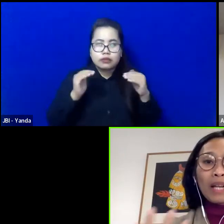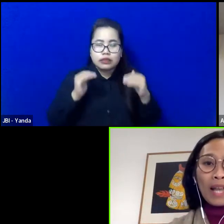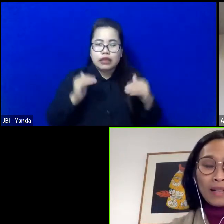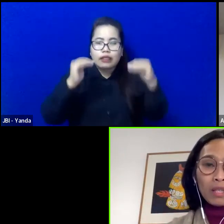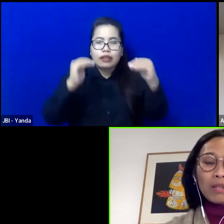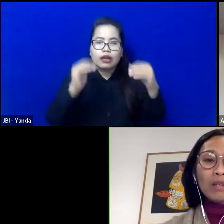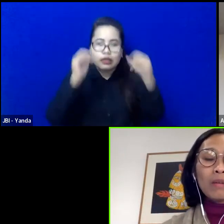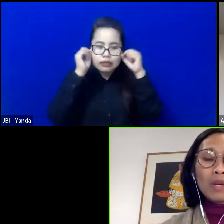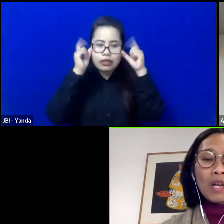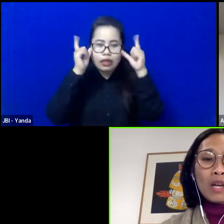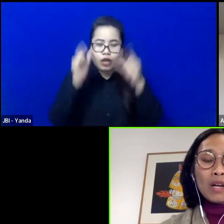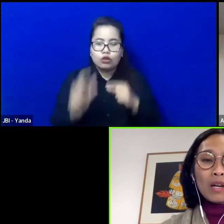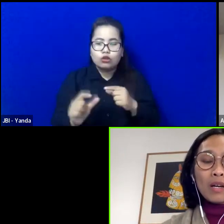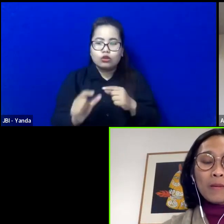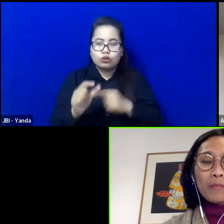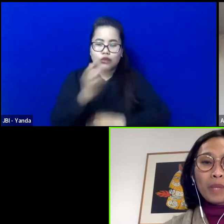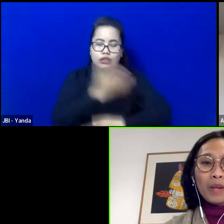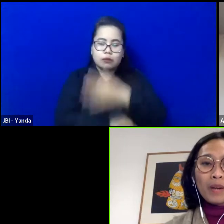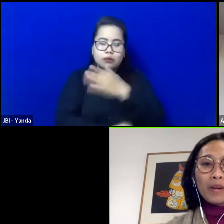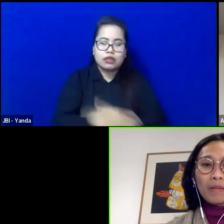other mental health